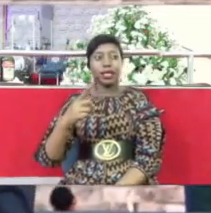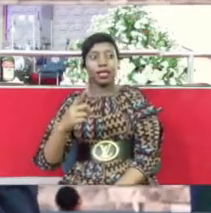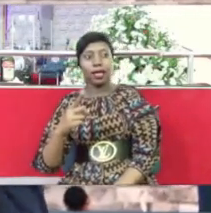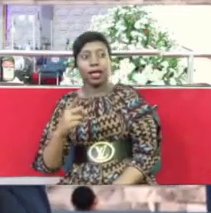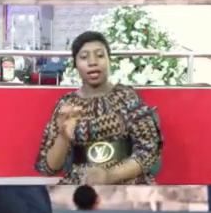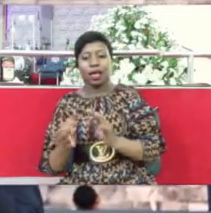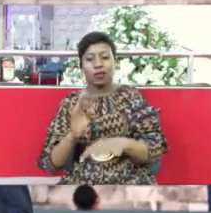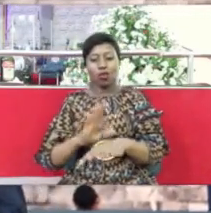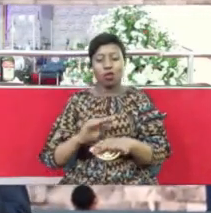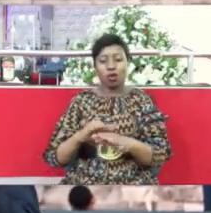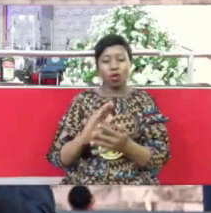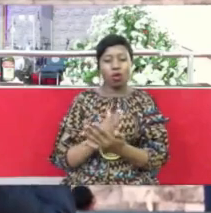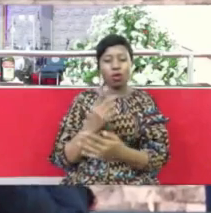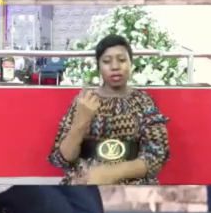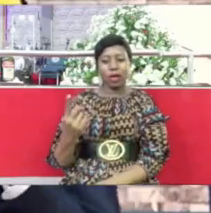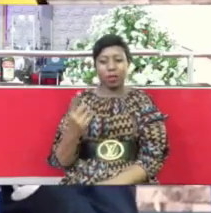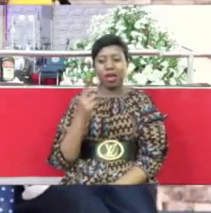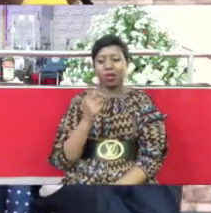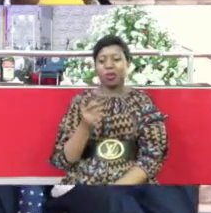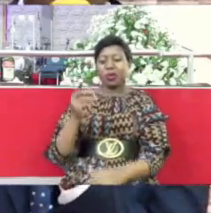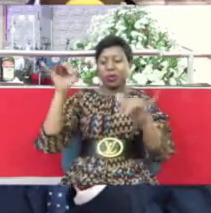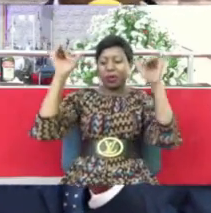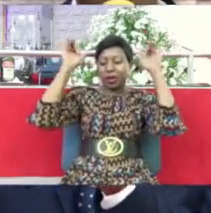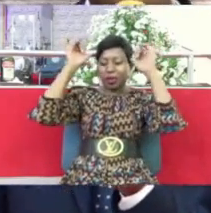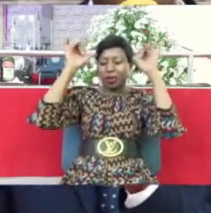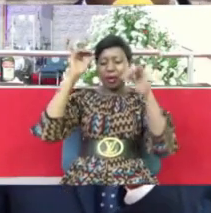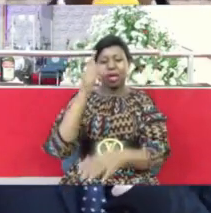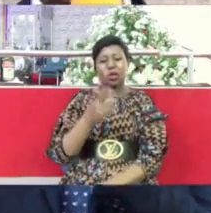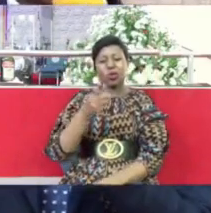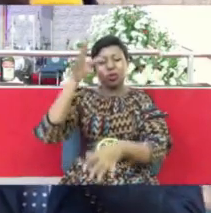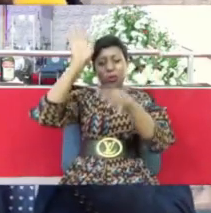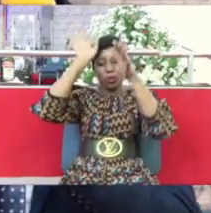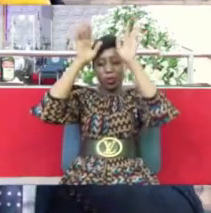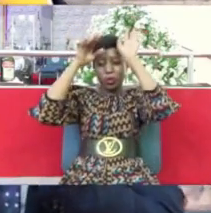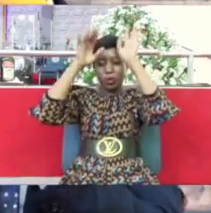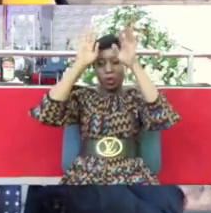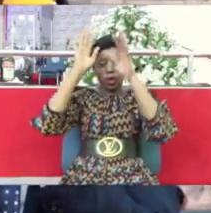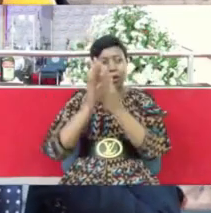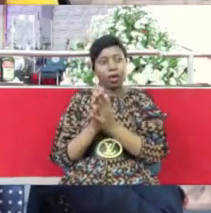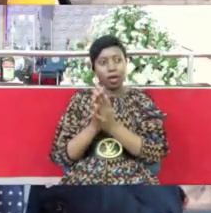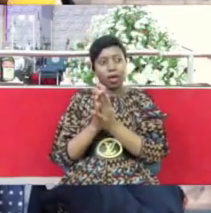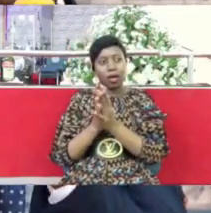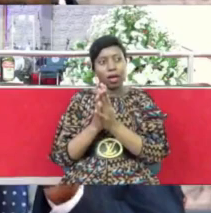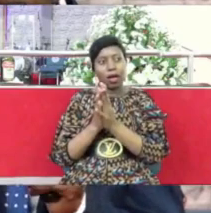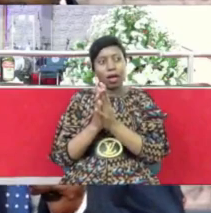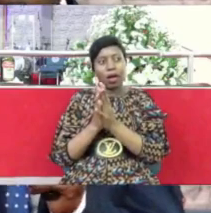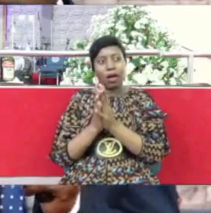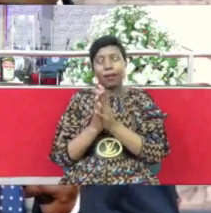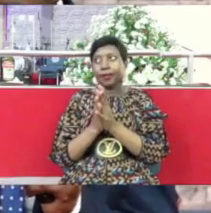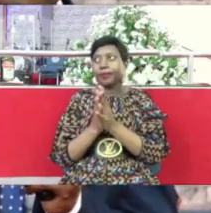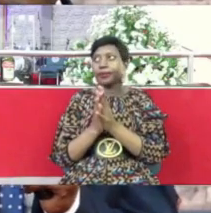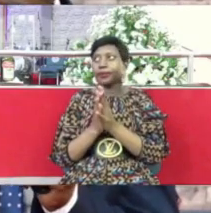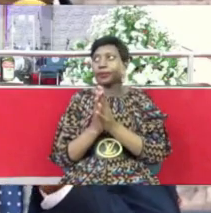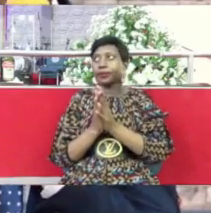we punda. If you call him a donkey, he will not get annoyed. Hata kasirika. No. Hapana. Because